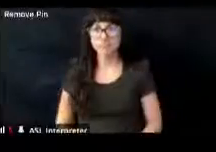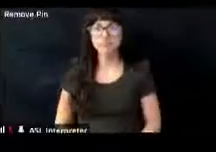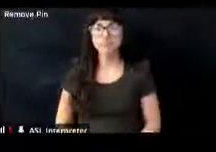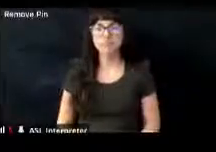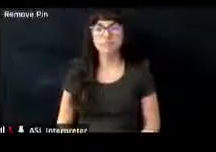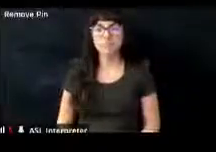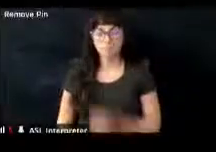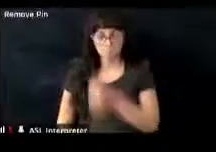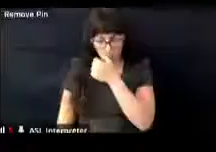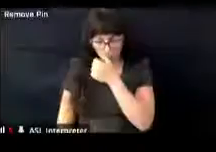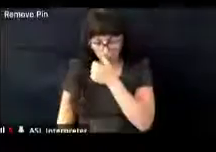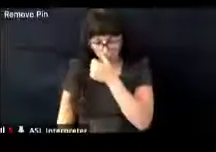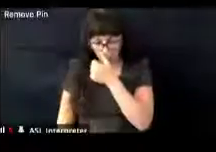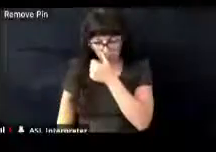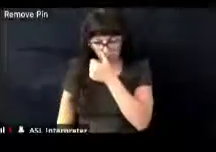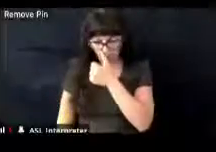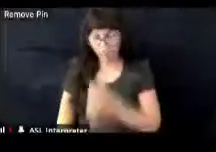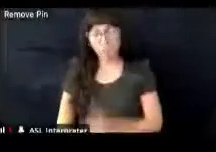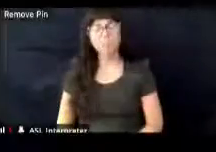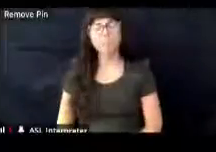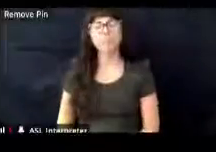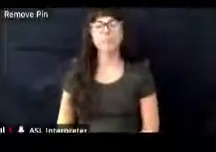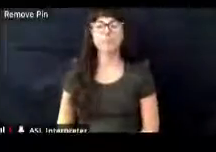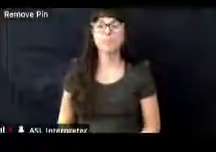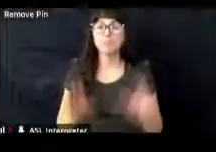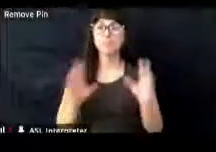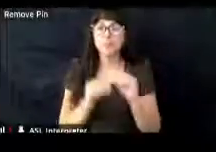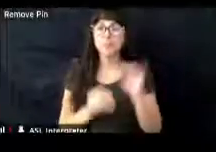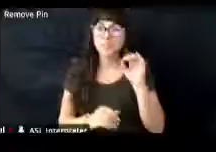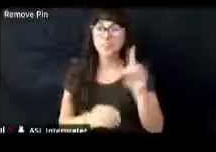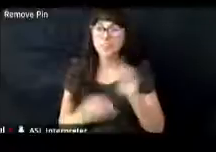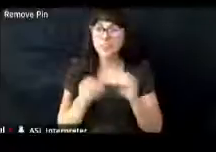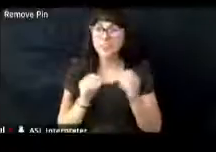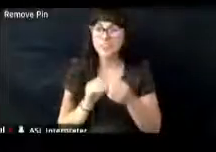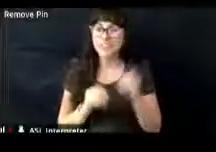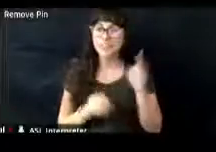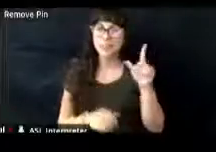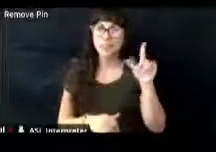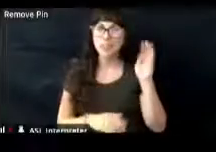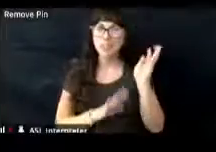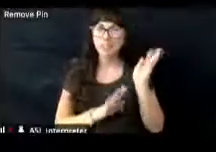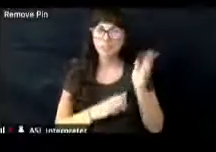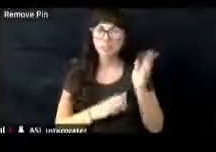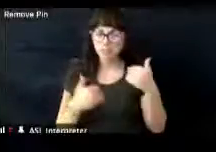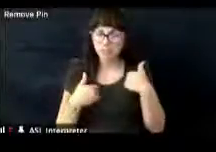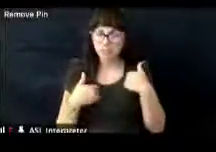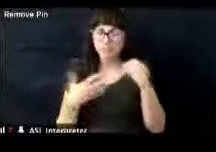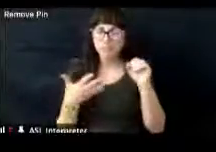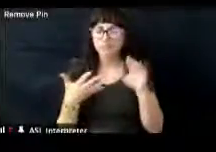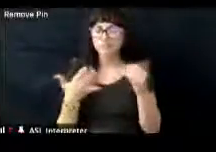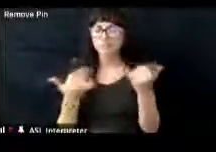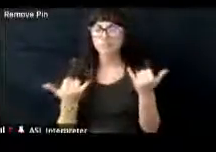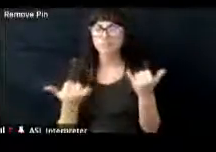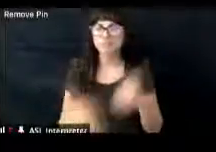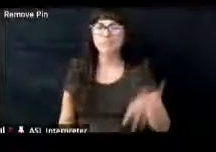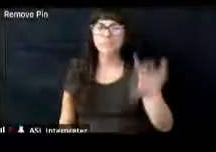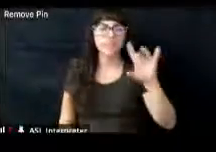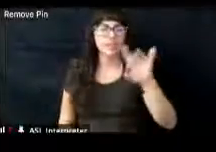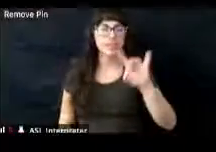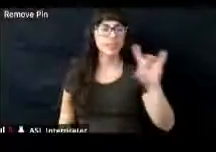877-853-5247. When prompted to enter the meeting ID number provided on the live stream feed, it is